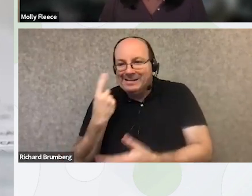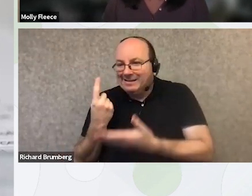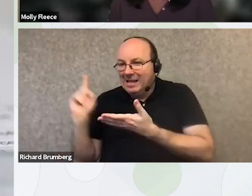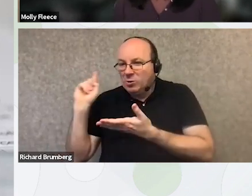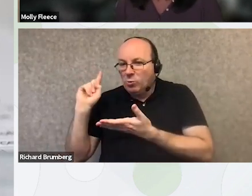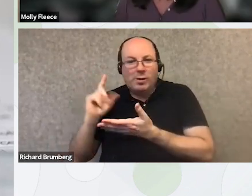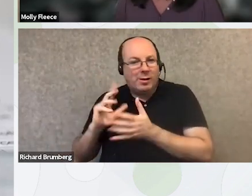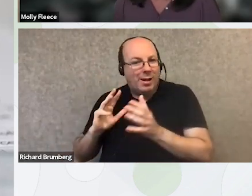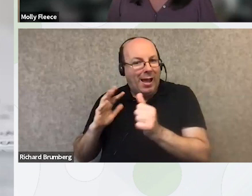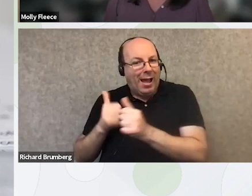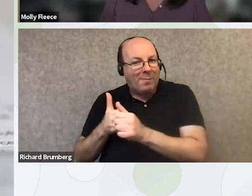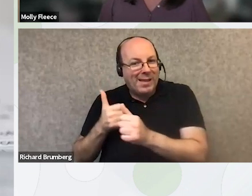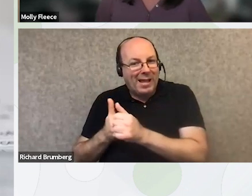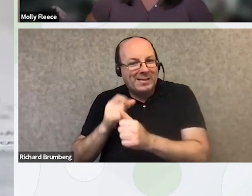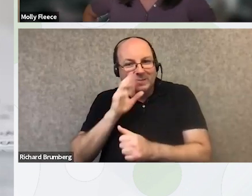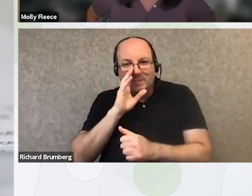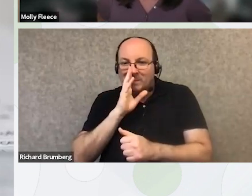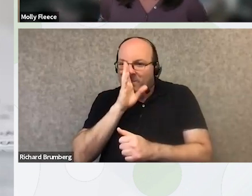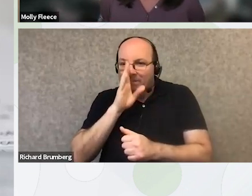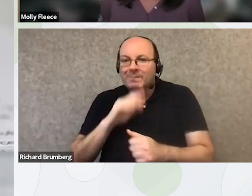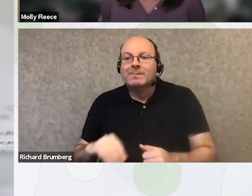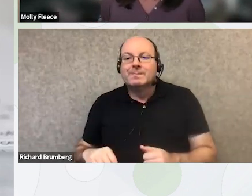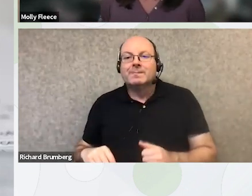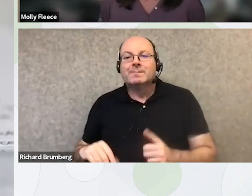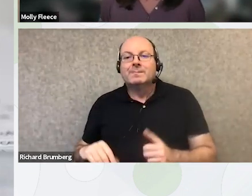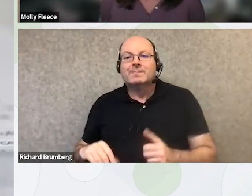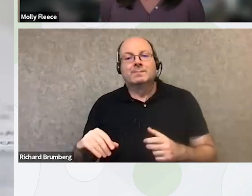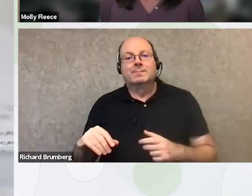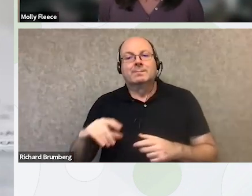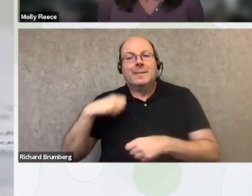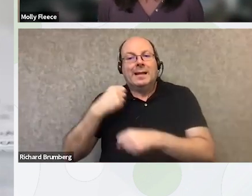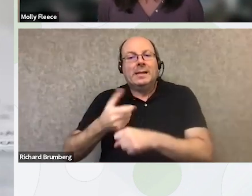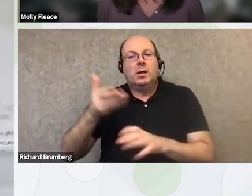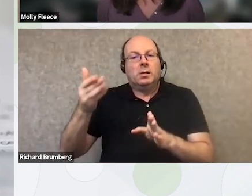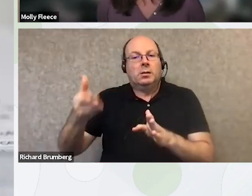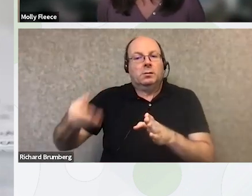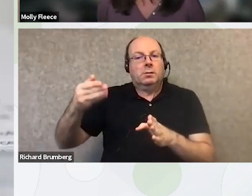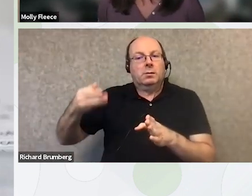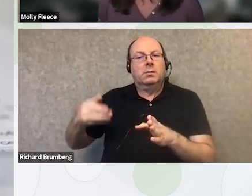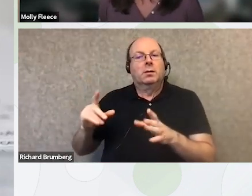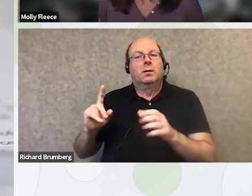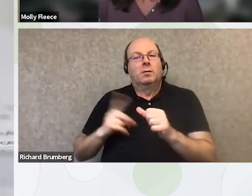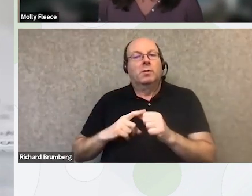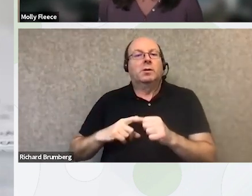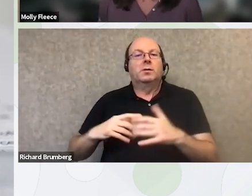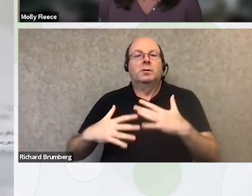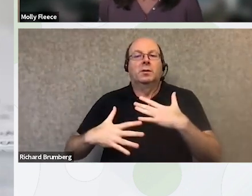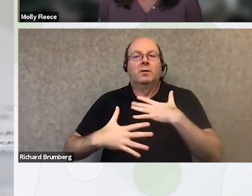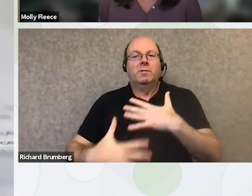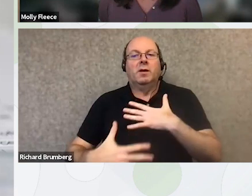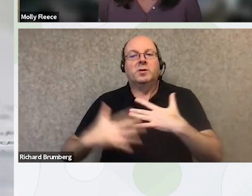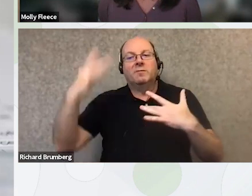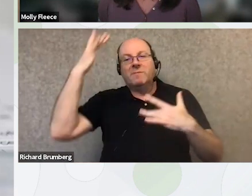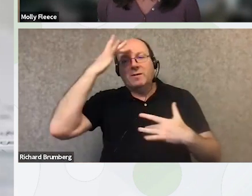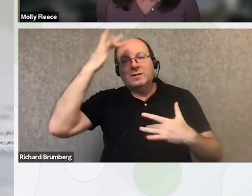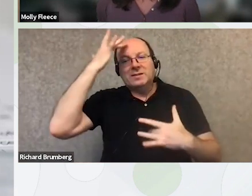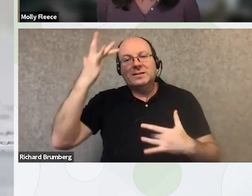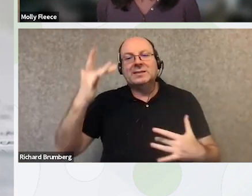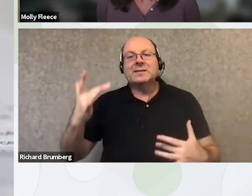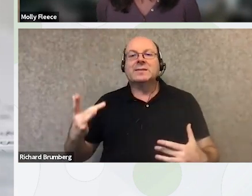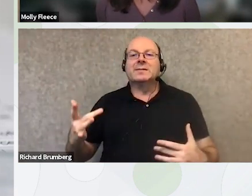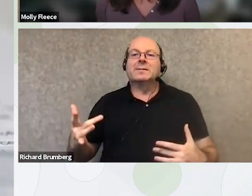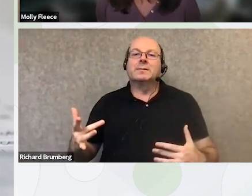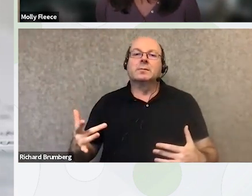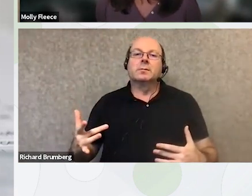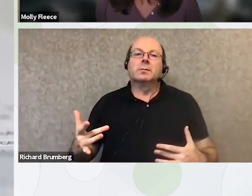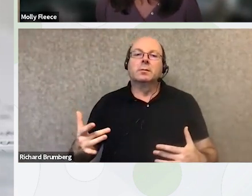so updates. And in seasons past, when I first started talking about respiratory viruses, I spent all of my